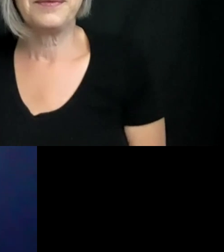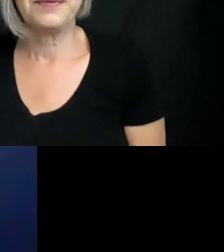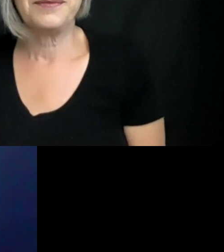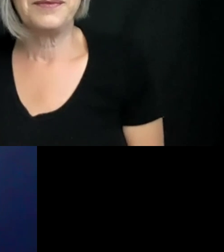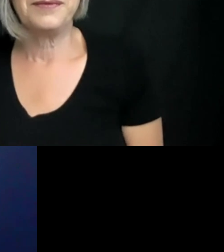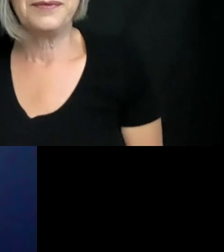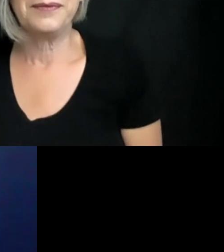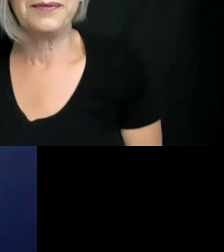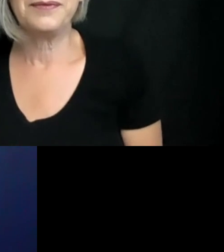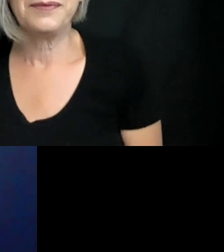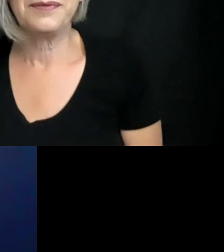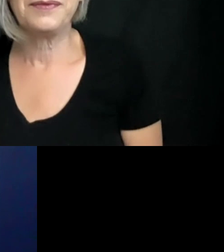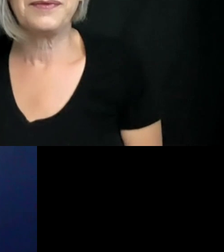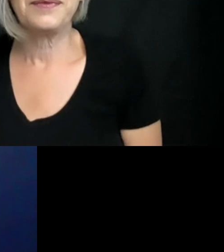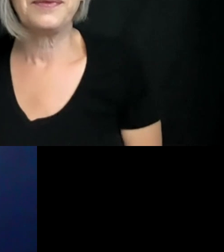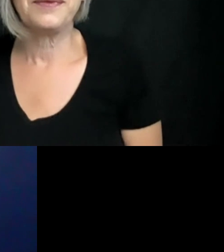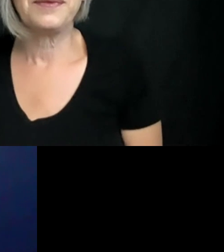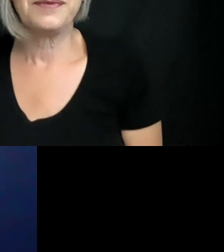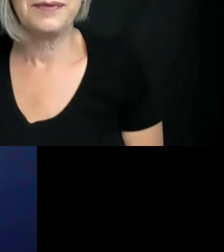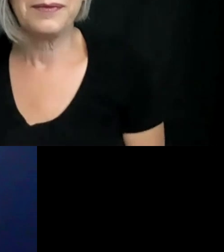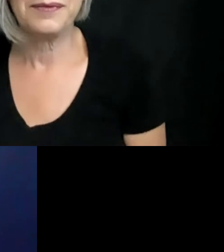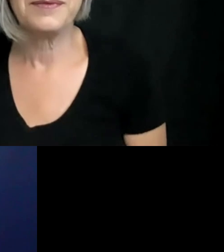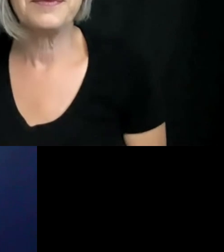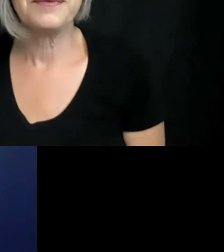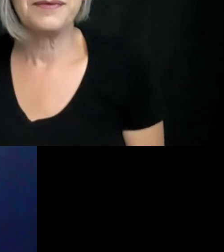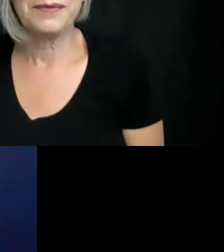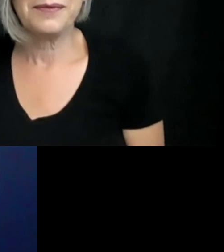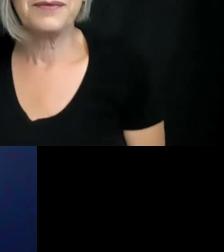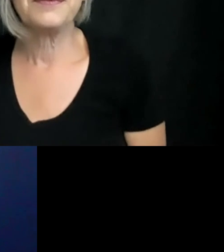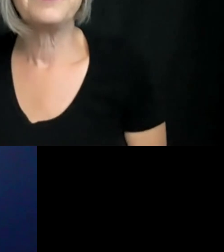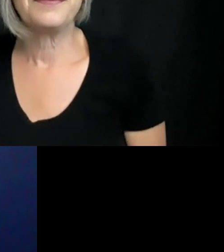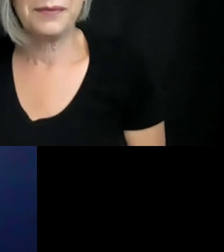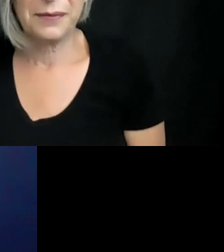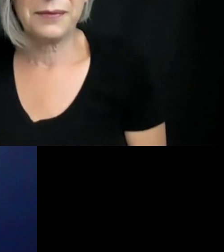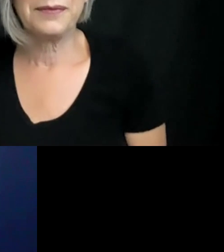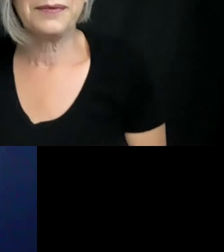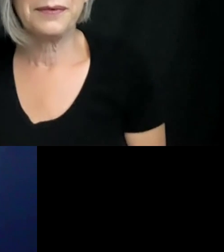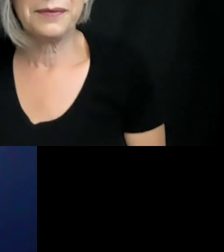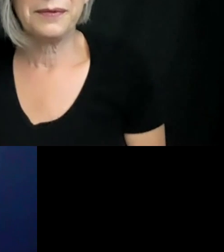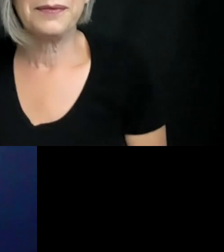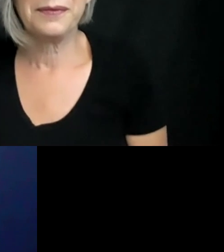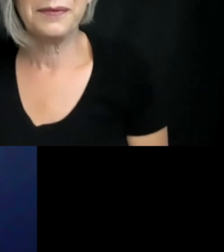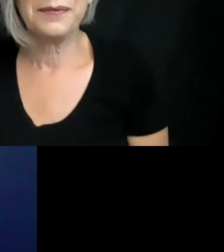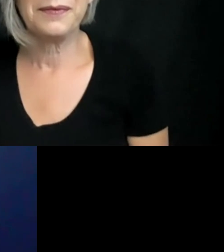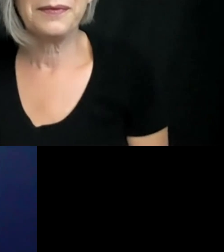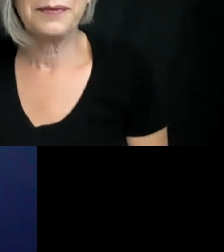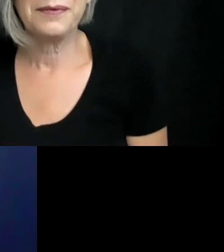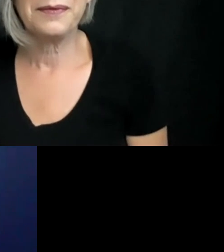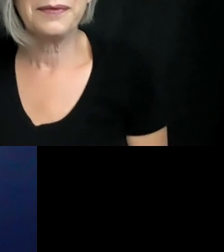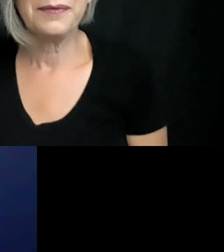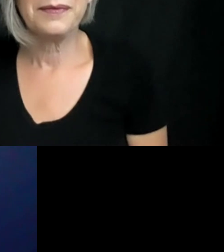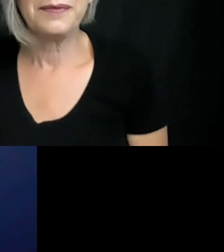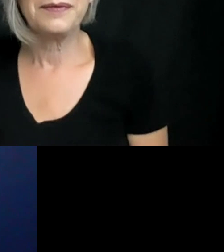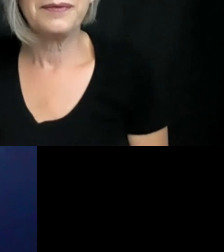if you have more questions, or if you're in need of interpreters or any kind of services, our friends from the Center for Independent Living can definitely